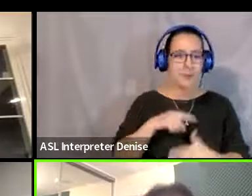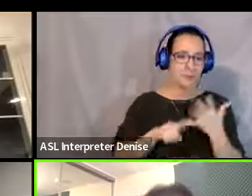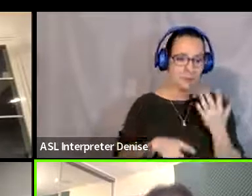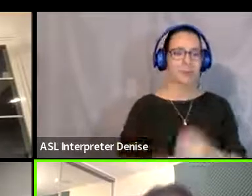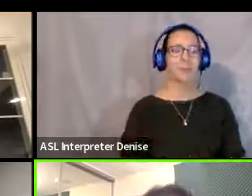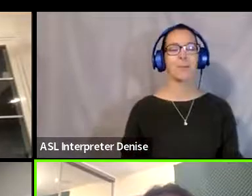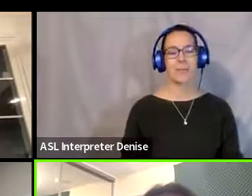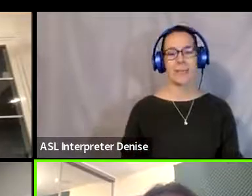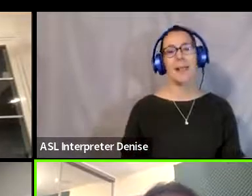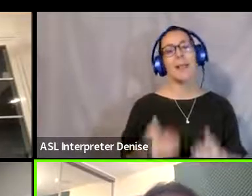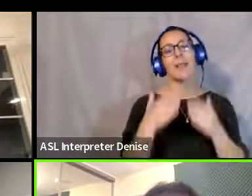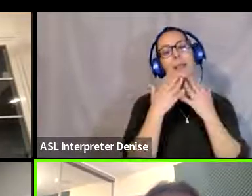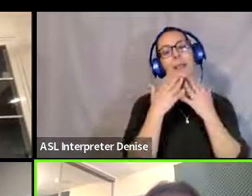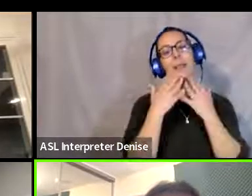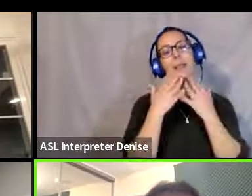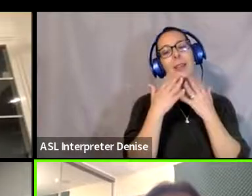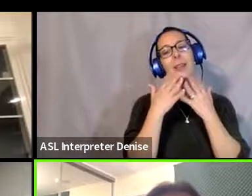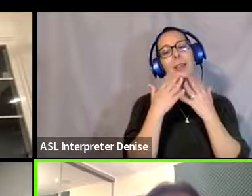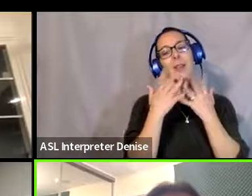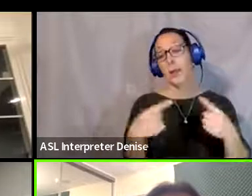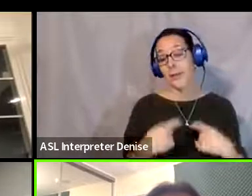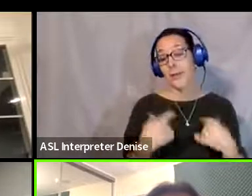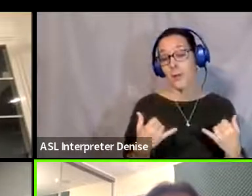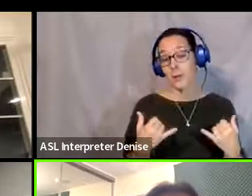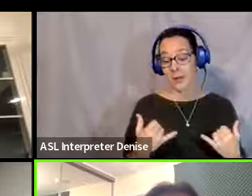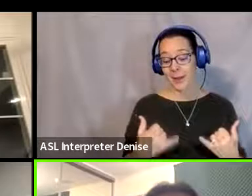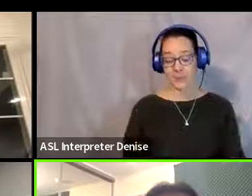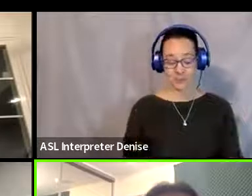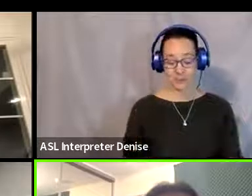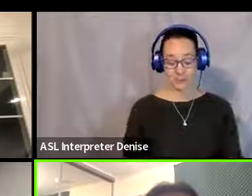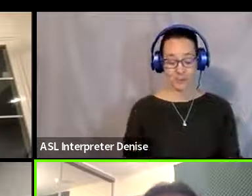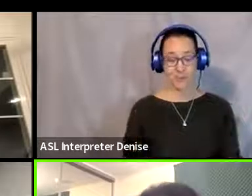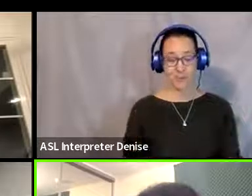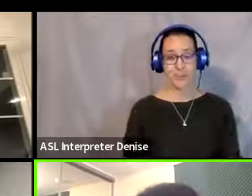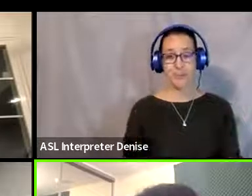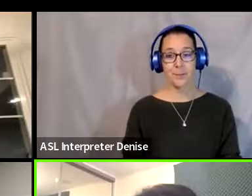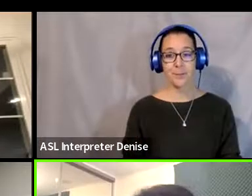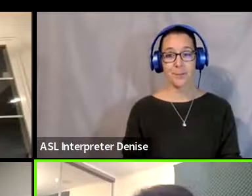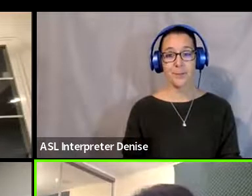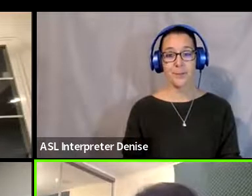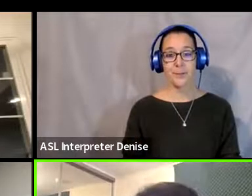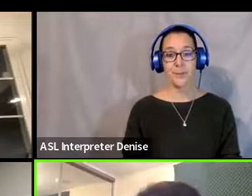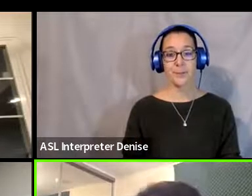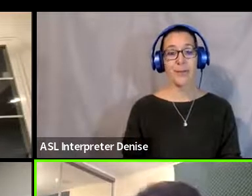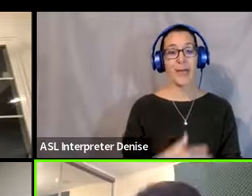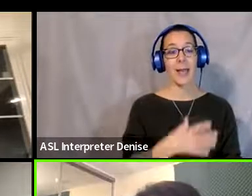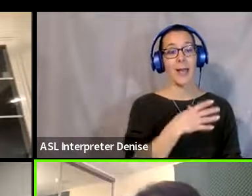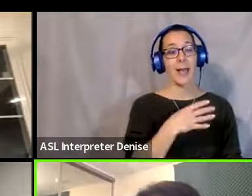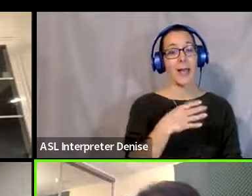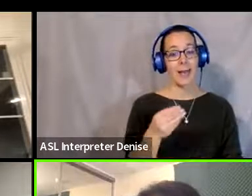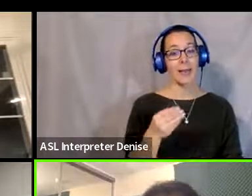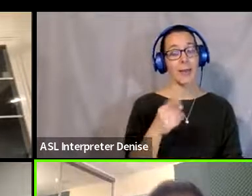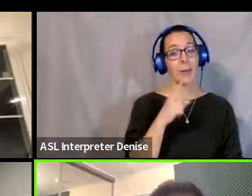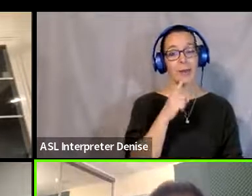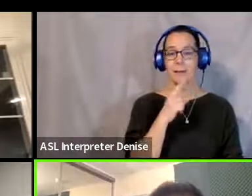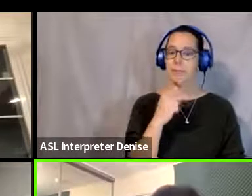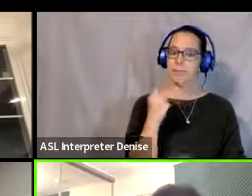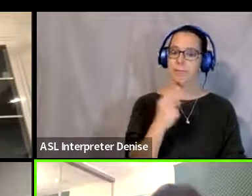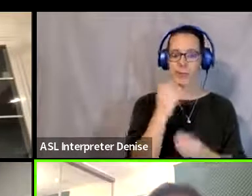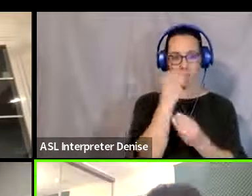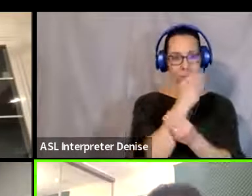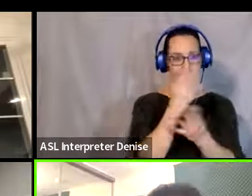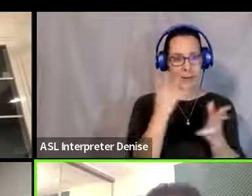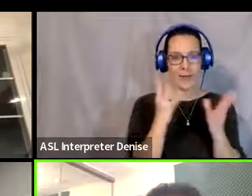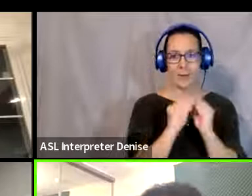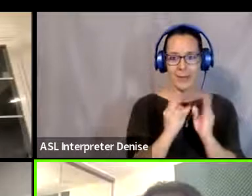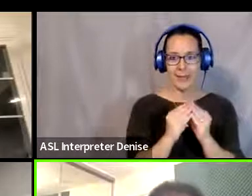much for being here, everyone. And I hope it was very informative, and I love the